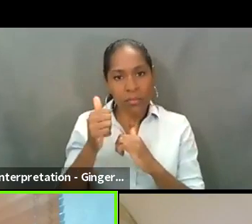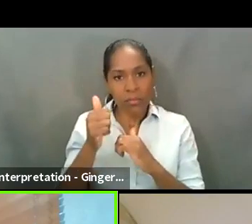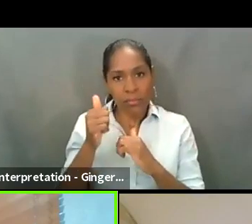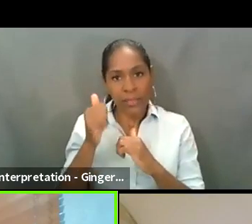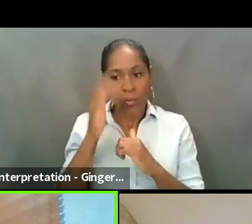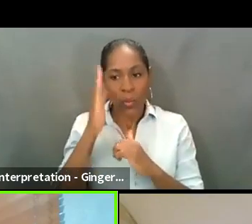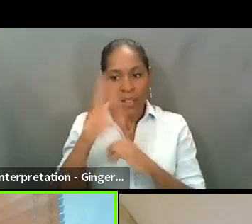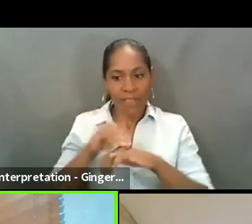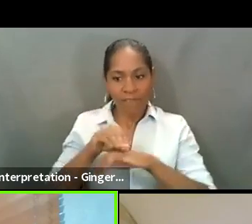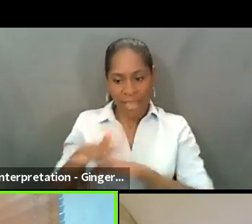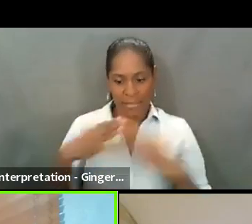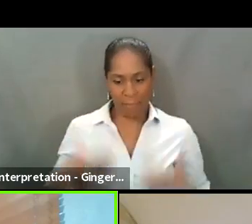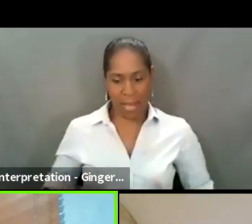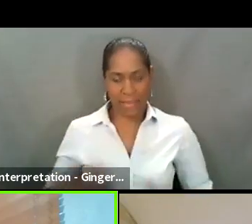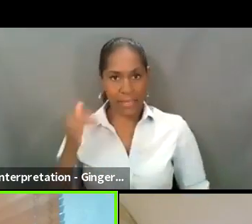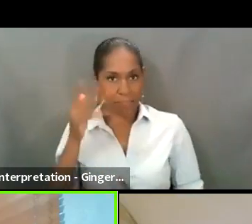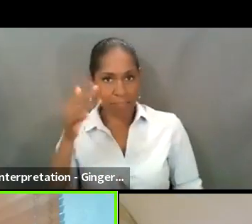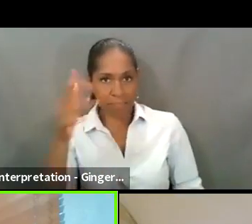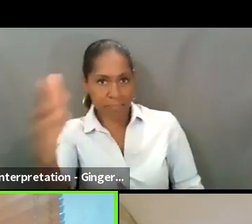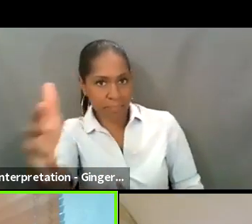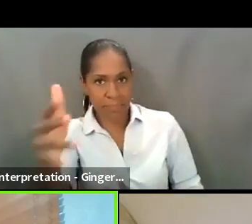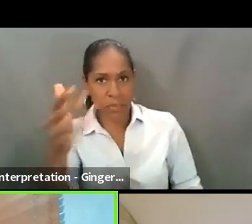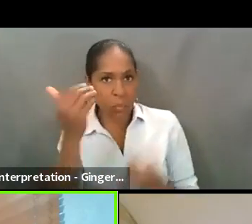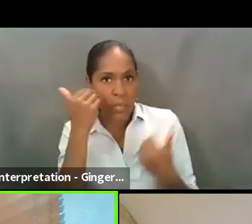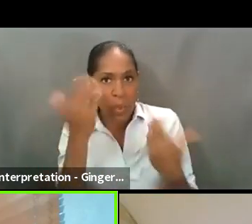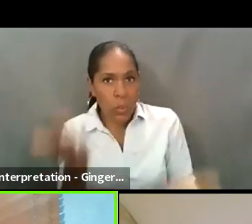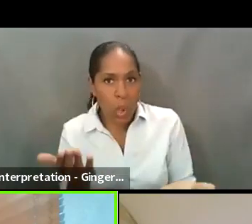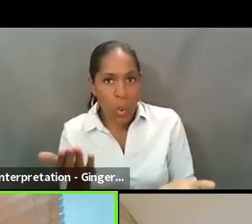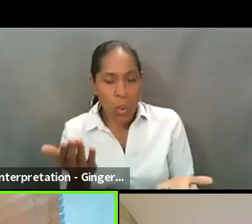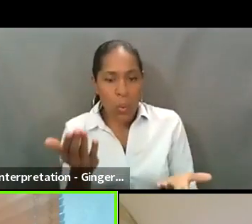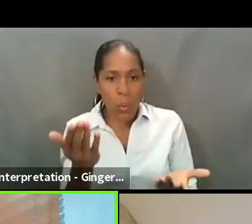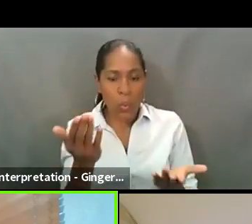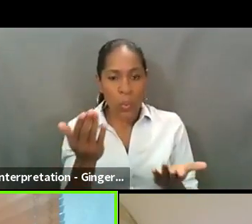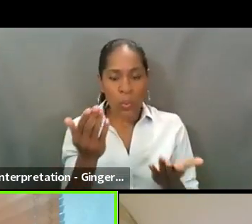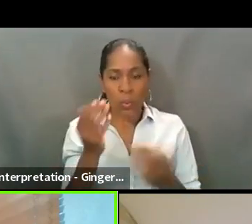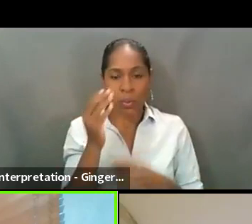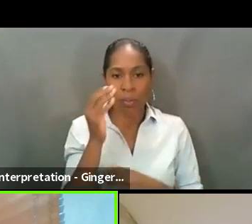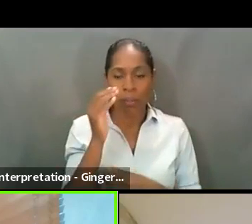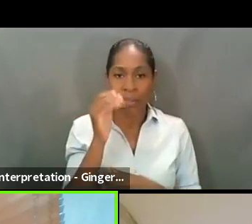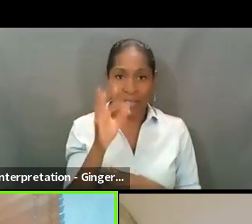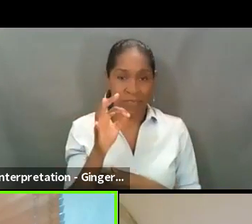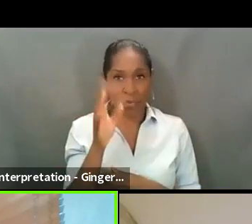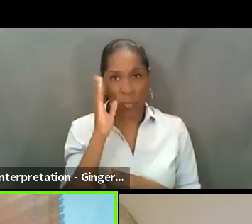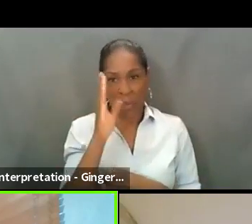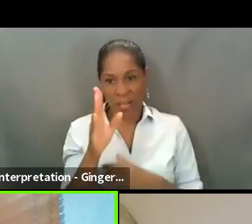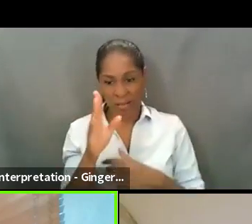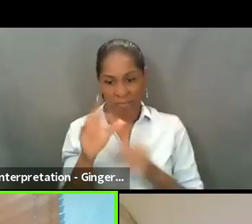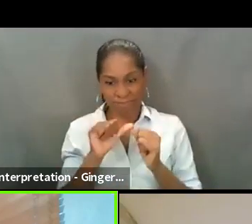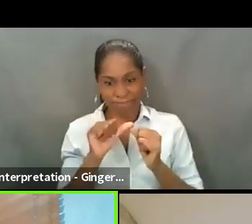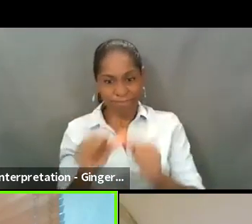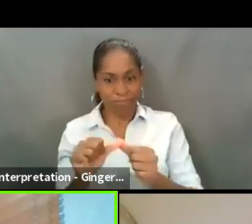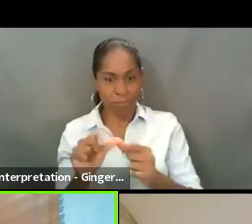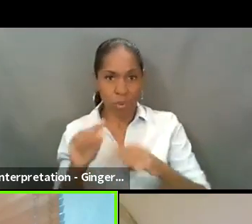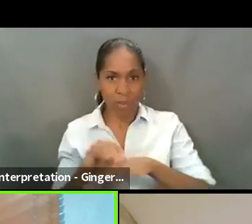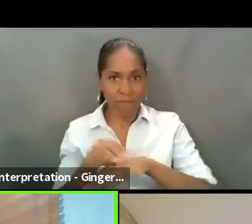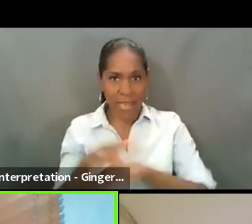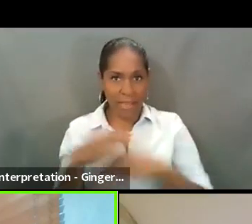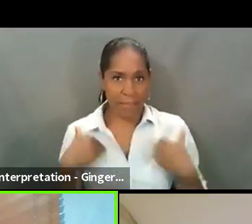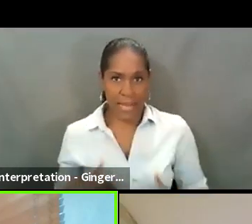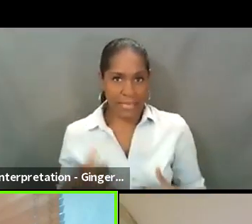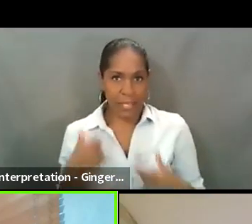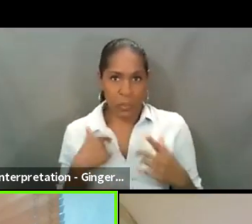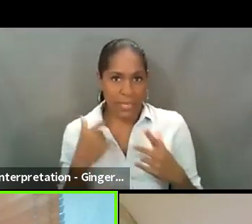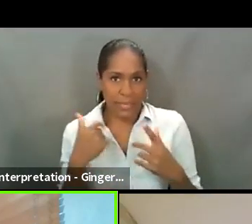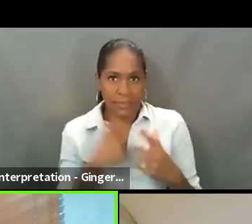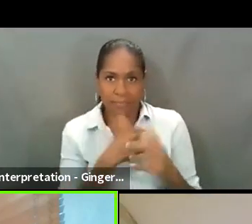that this will have in our bodies, if it will have any. So, I will say